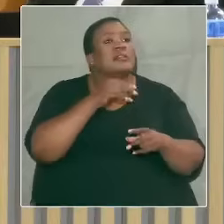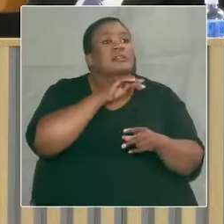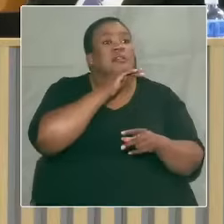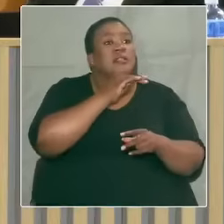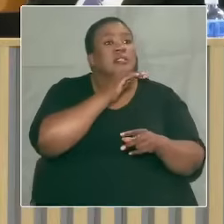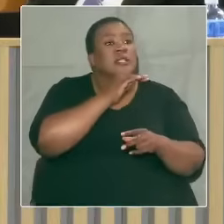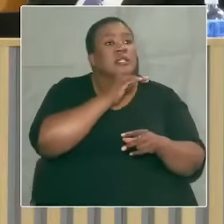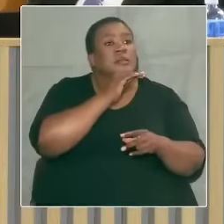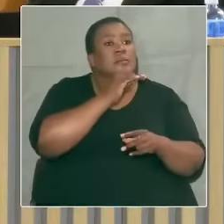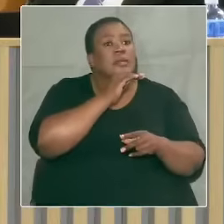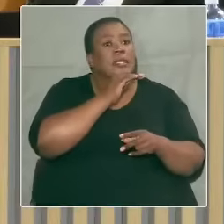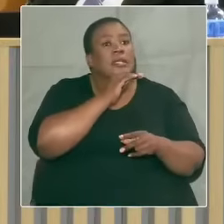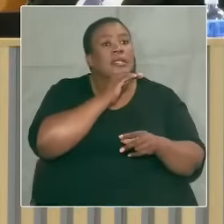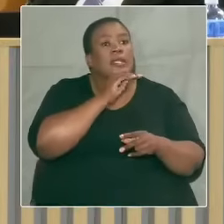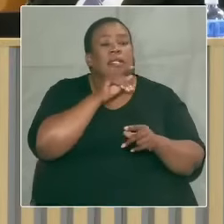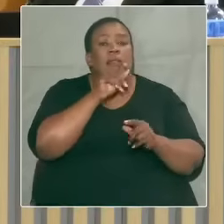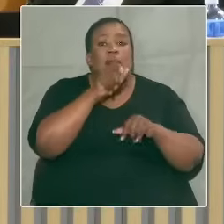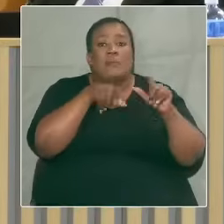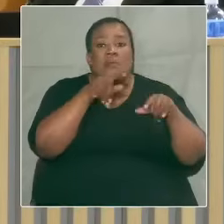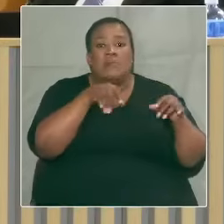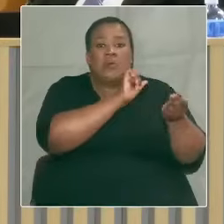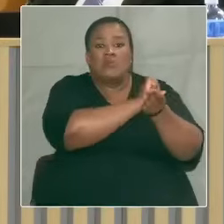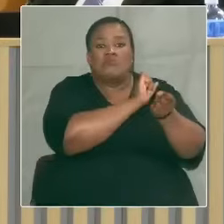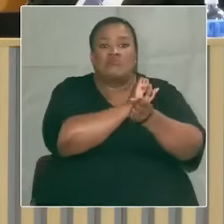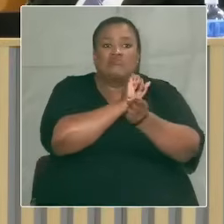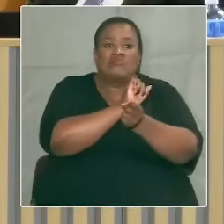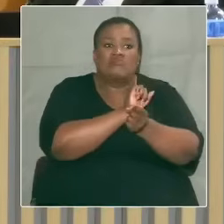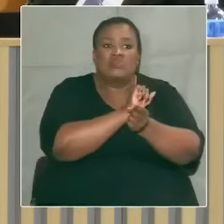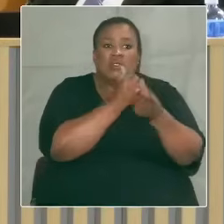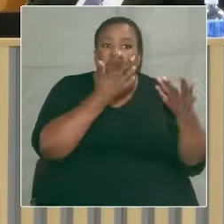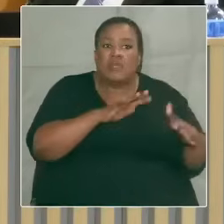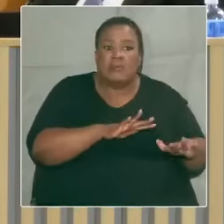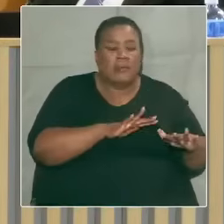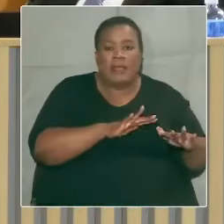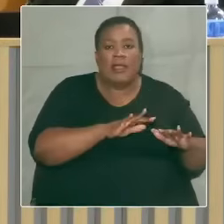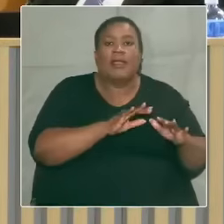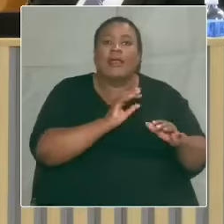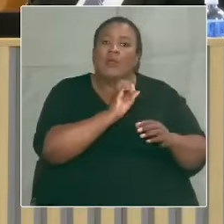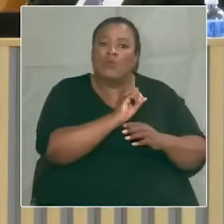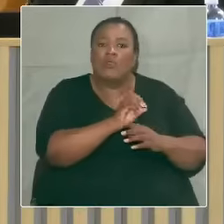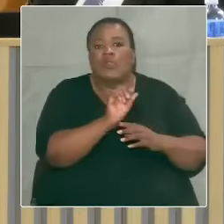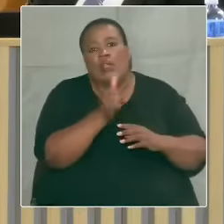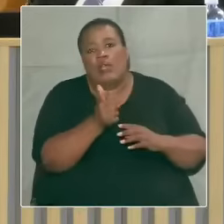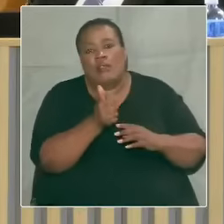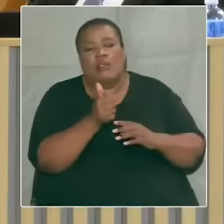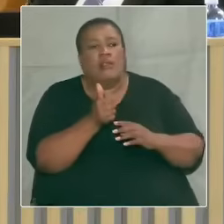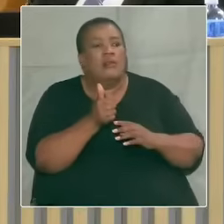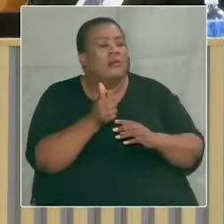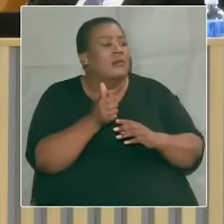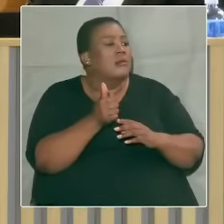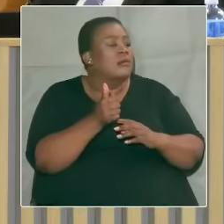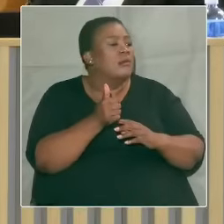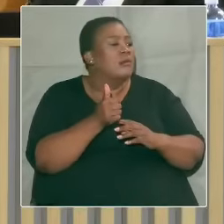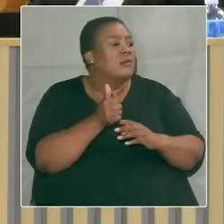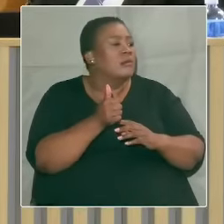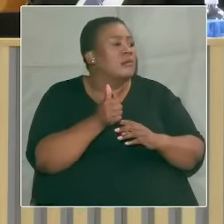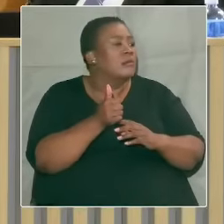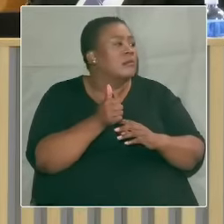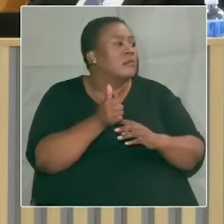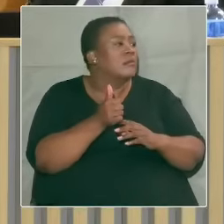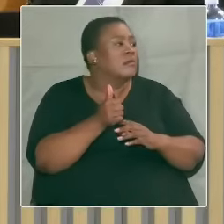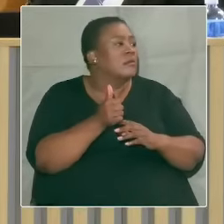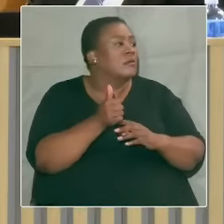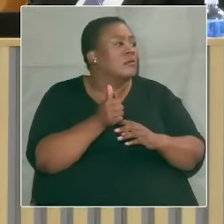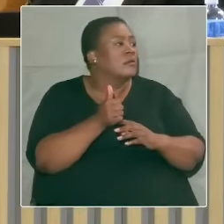mean convictions only. There are several categories under that term.